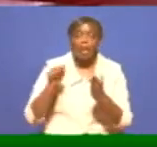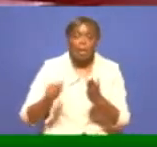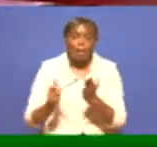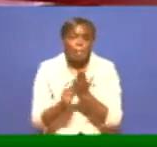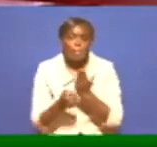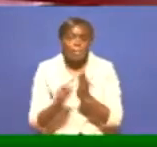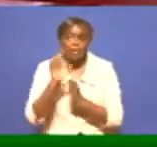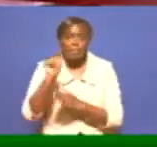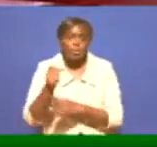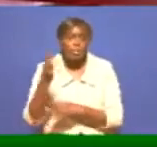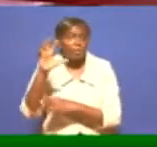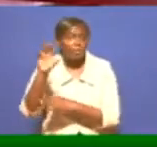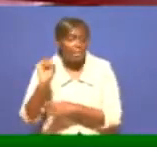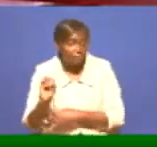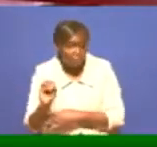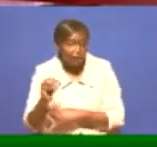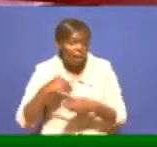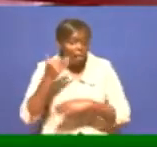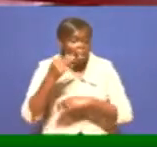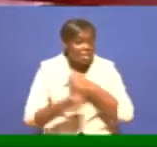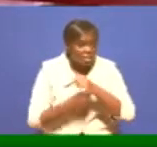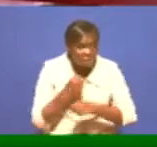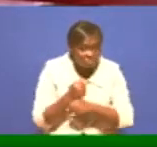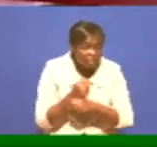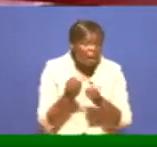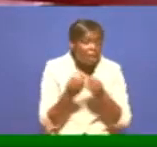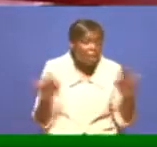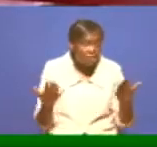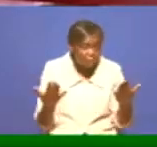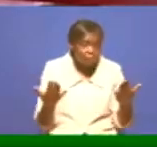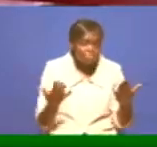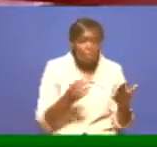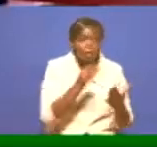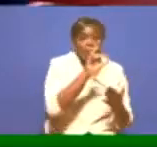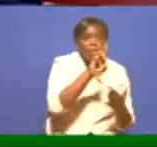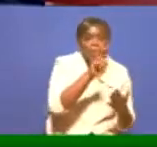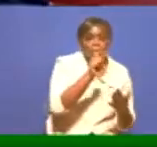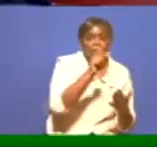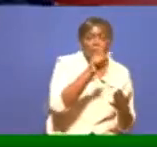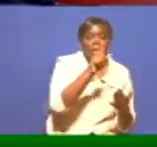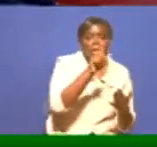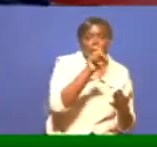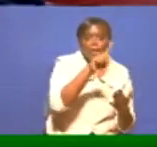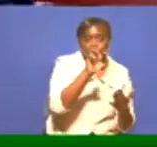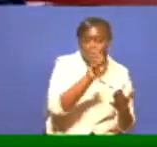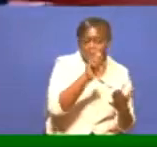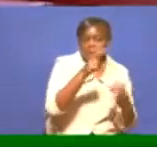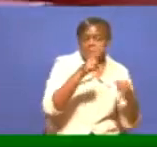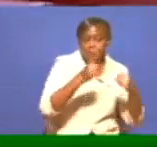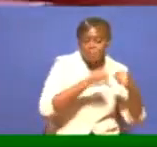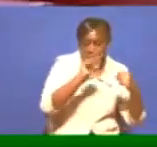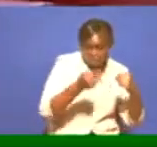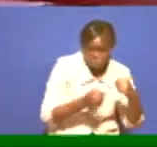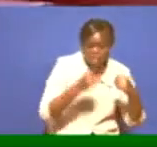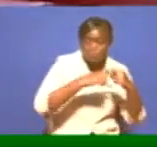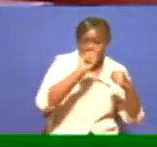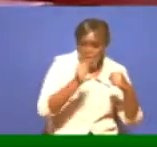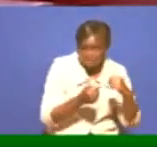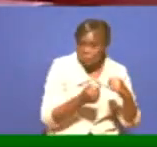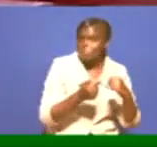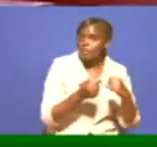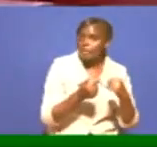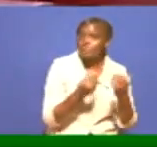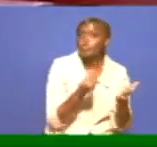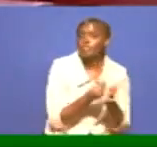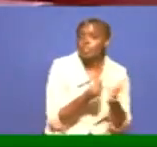buy maize next year if the price of fertilizer remains at 6,000 or almost 7,000 shillings, which I think the government